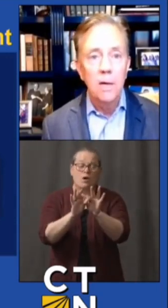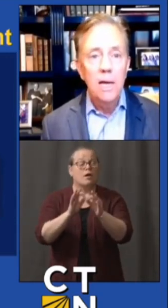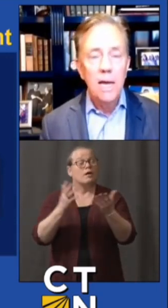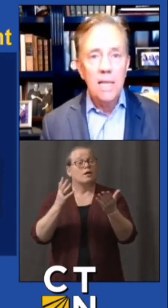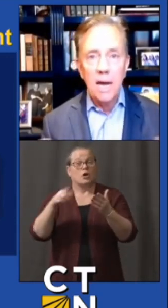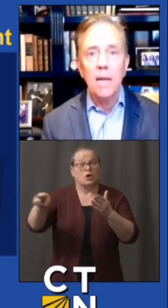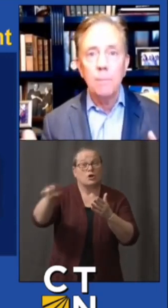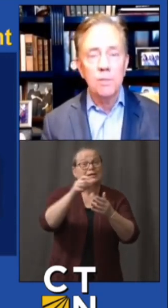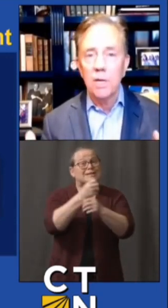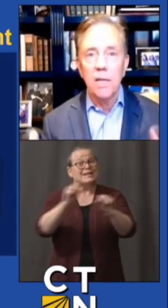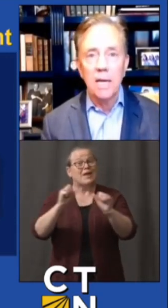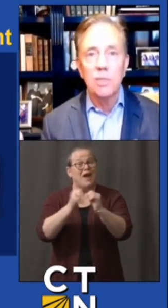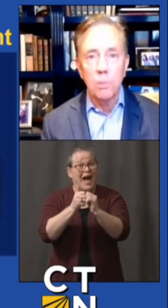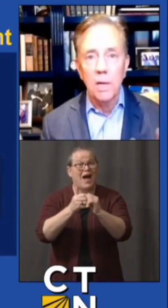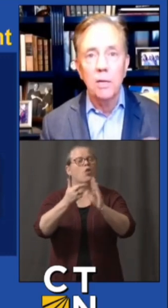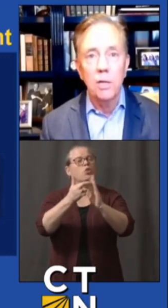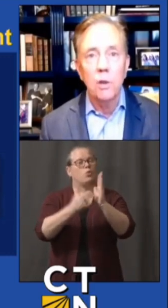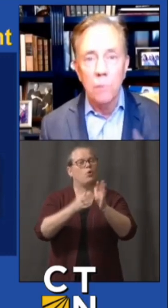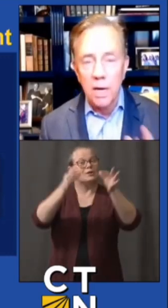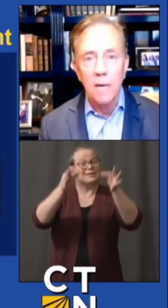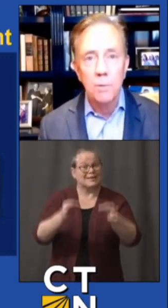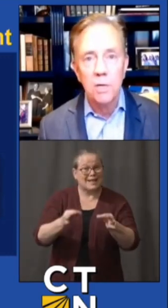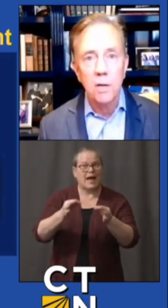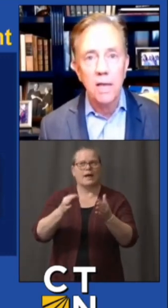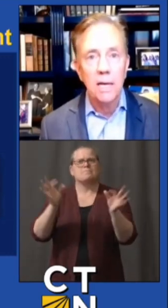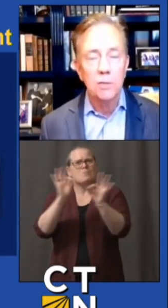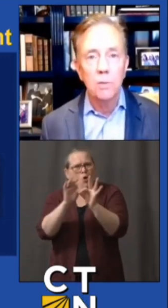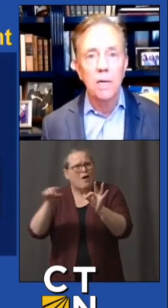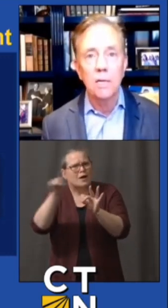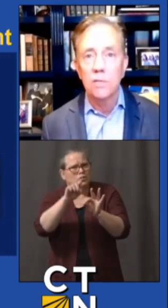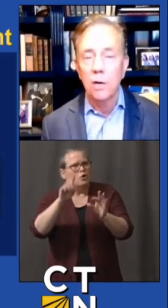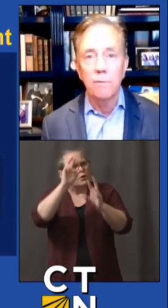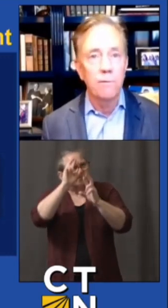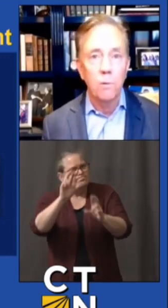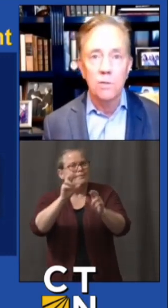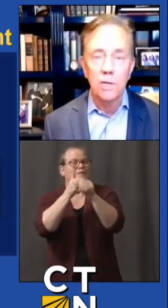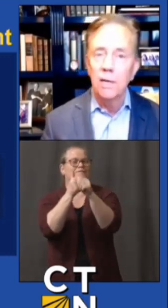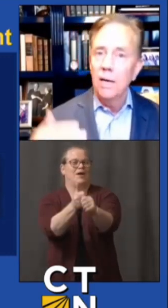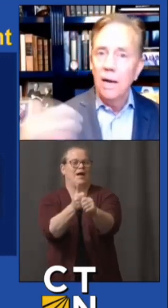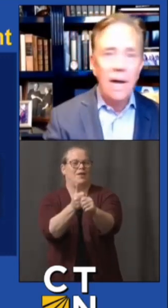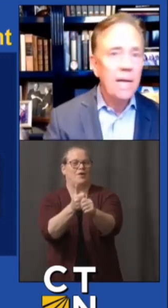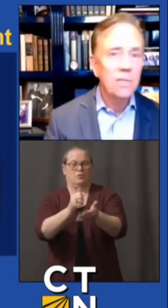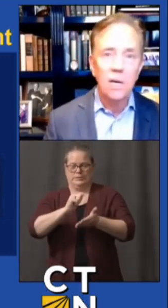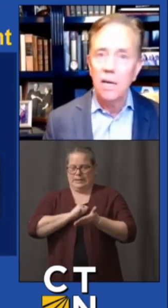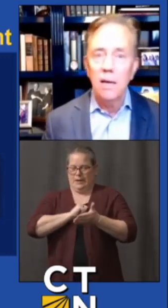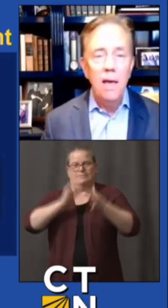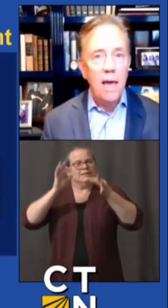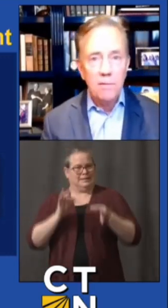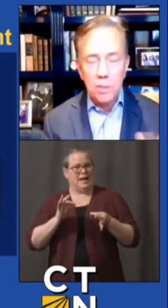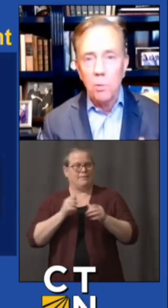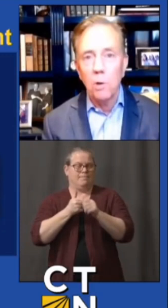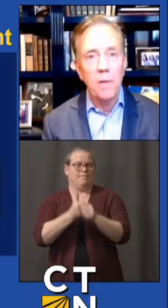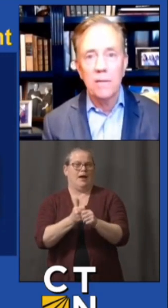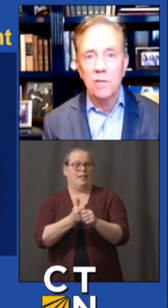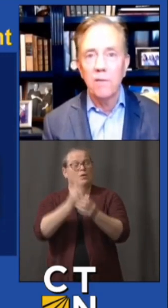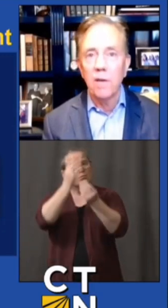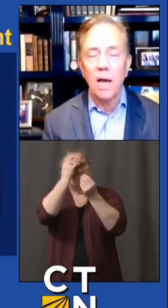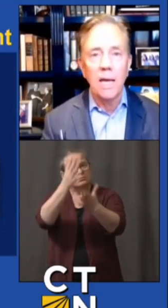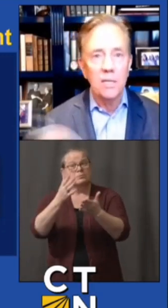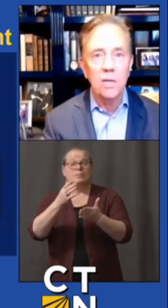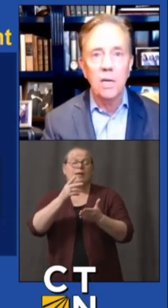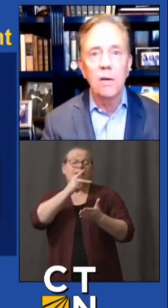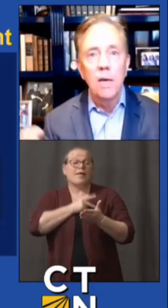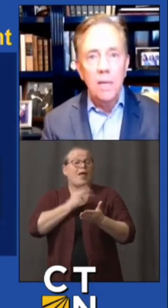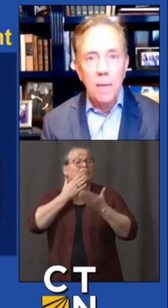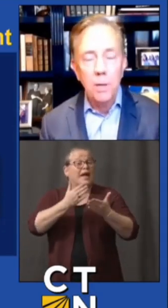there. And 90% of that is related to you. 90% of that is related to self-enforcing. I can tell you, have small Thanksgiving. I